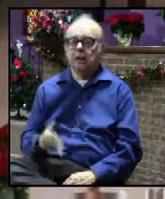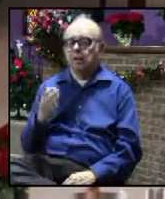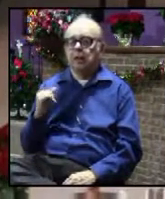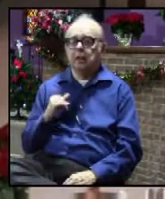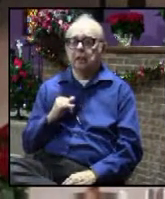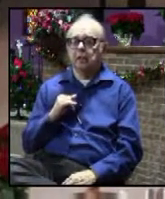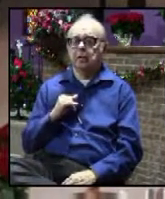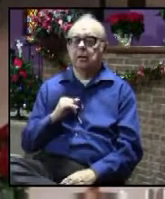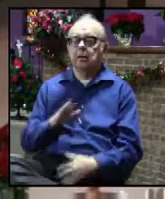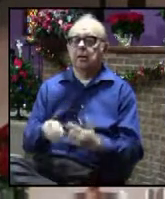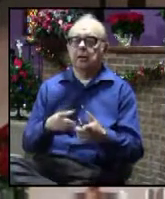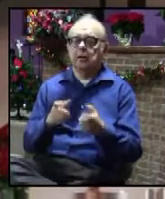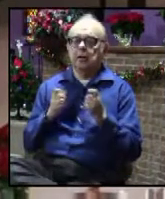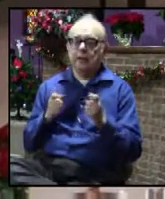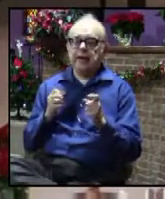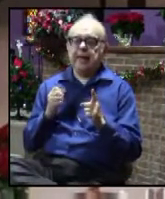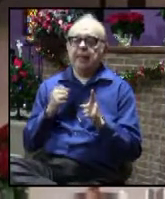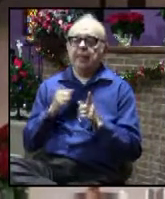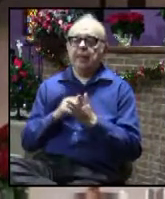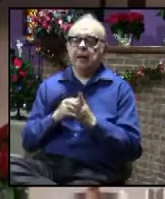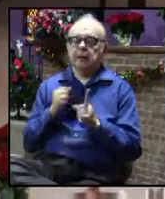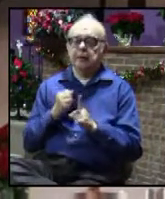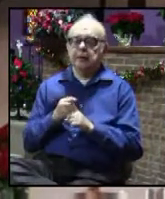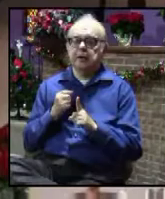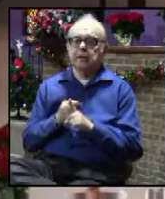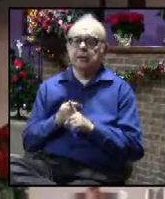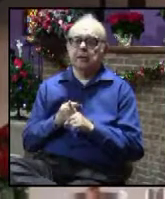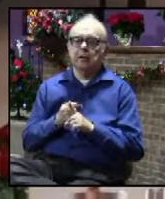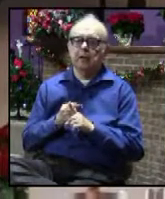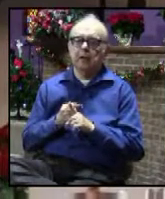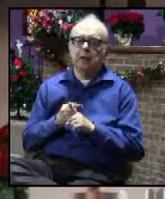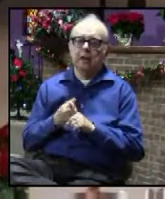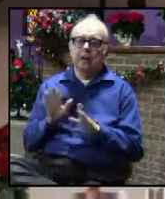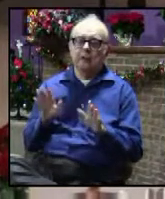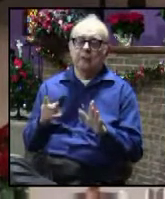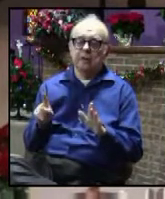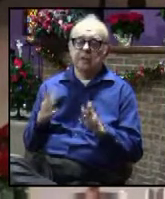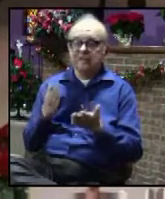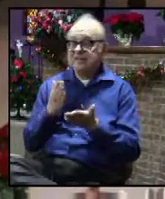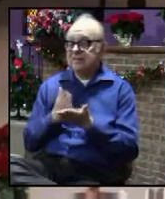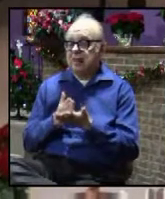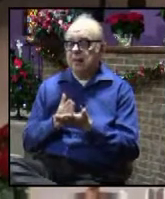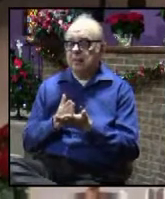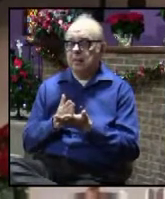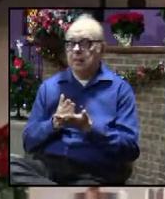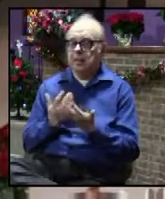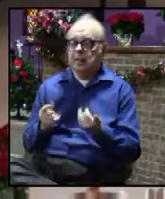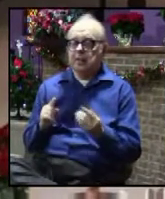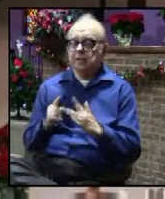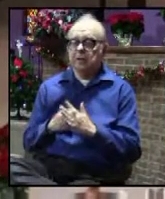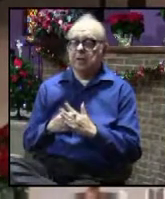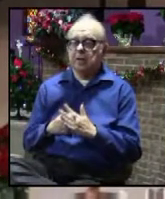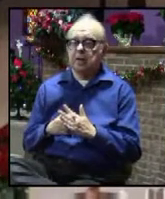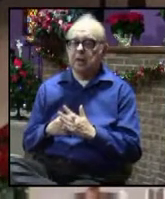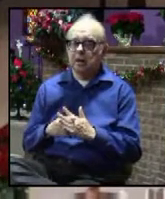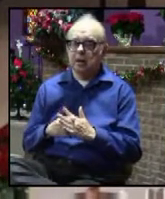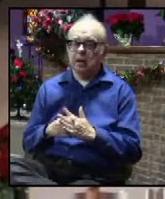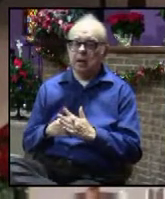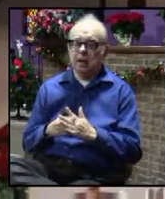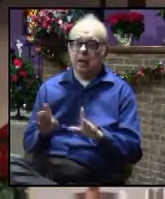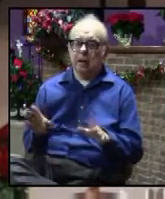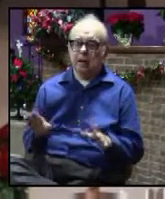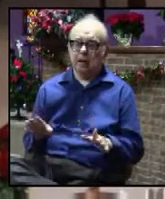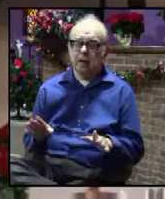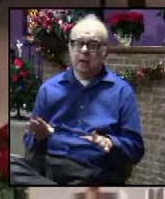because all of a sudden that beat that had once stopped had now started and had